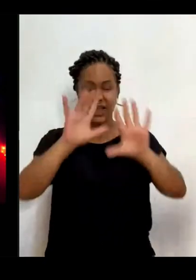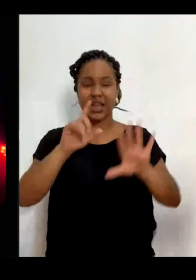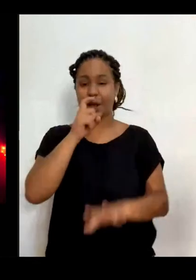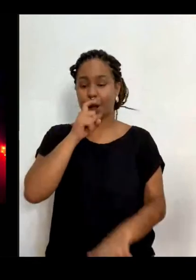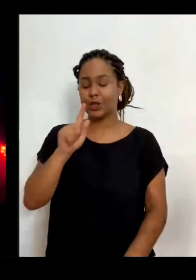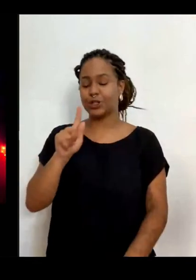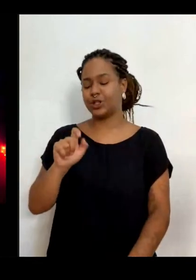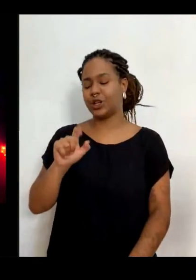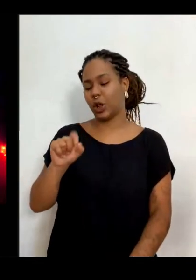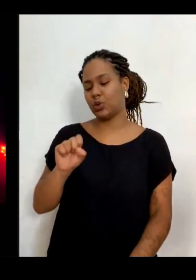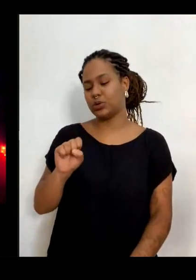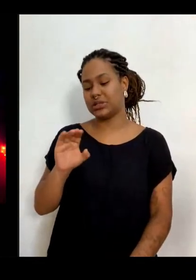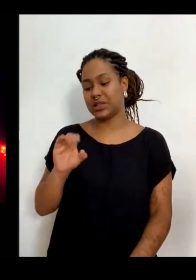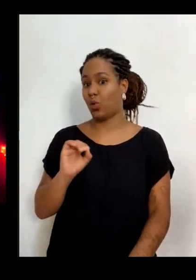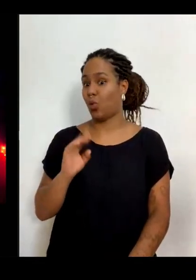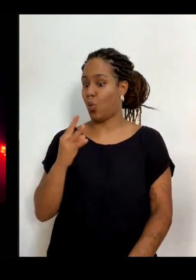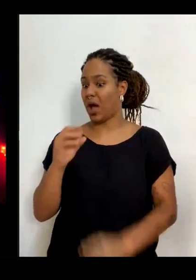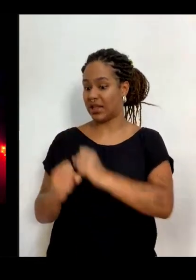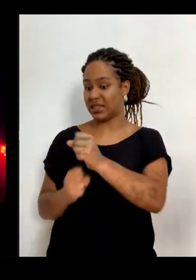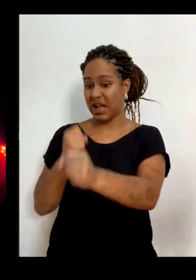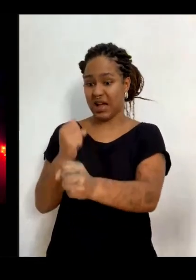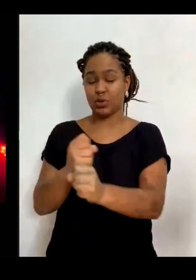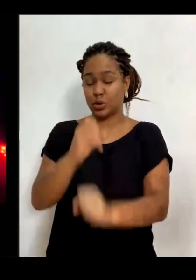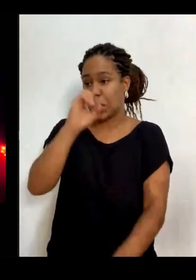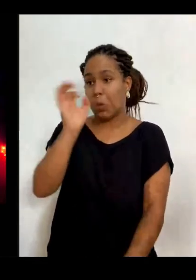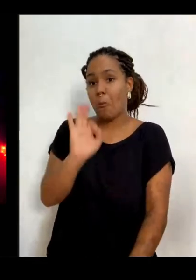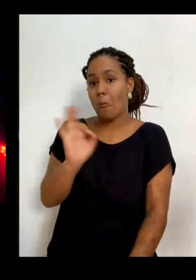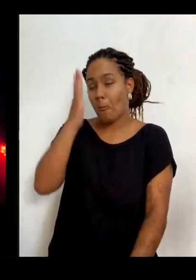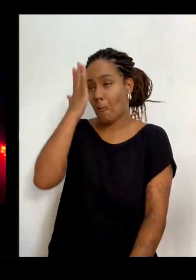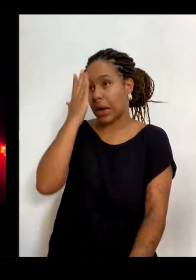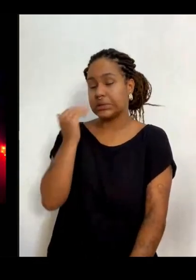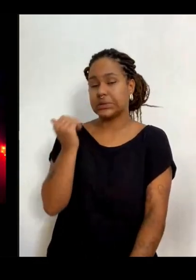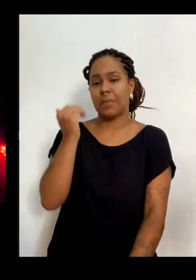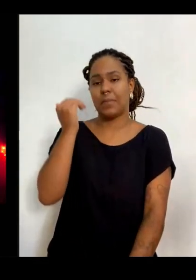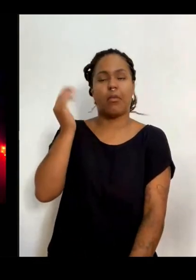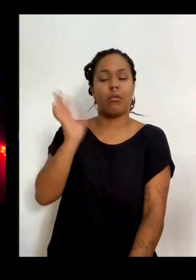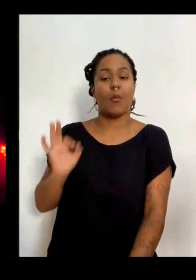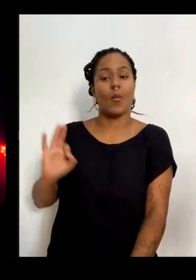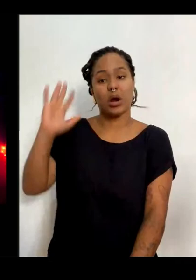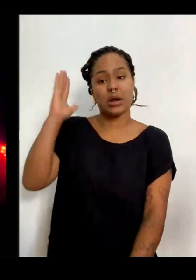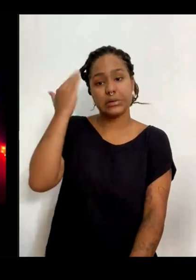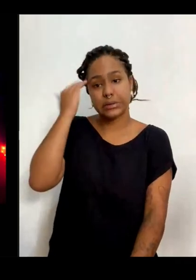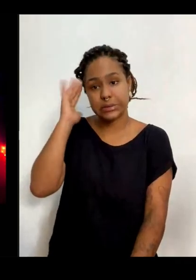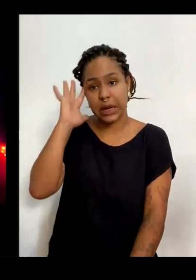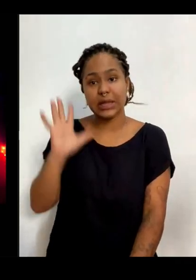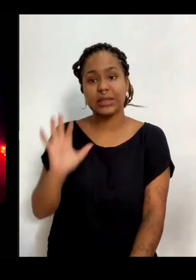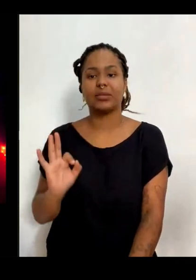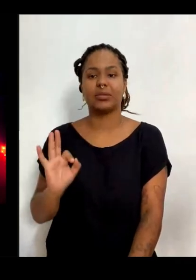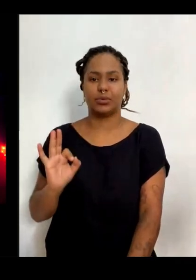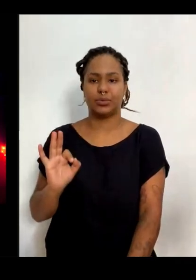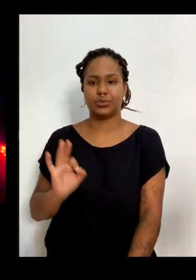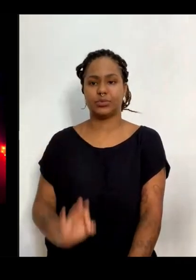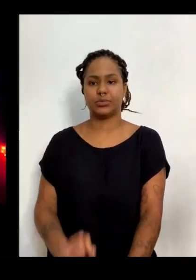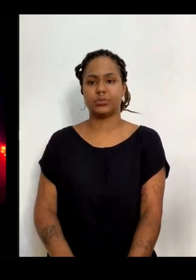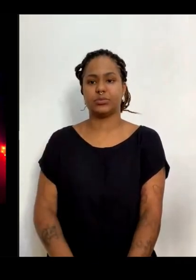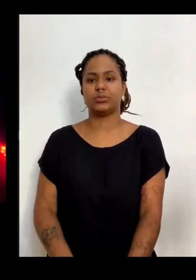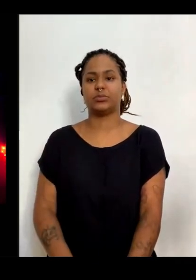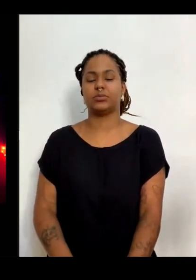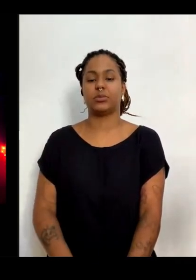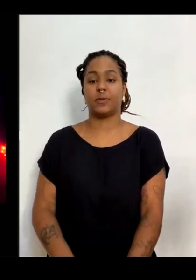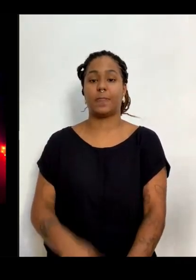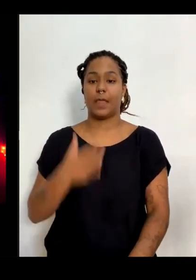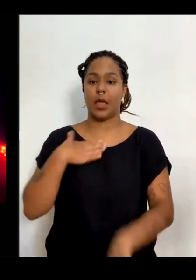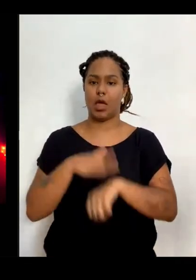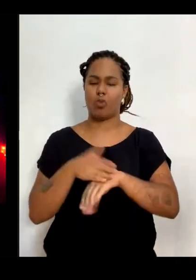of the Gettys Pacific Standard Time Performance festival and I did a